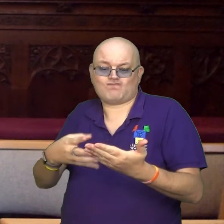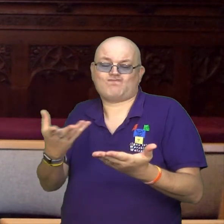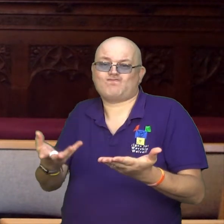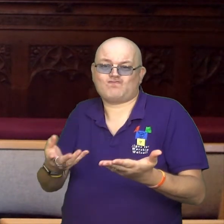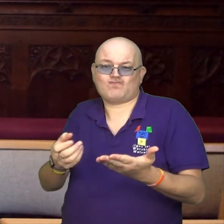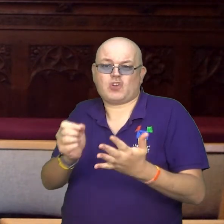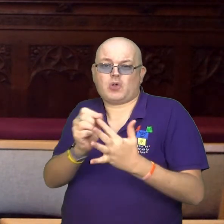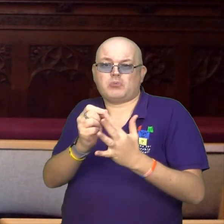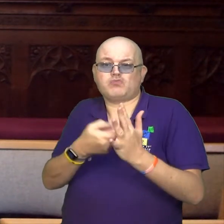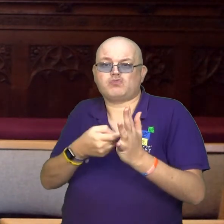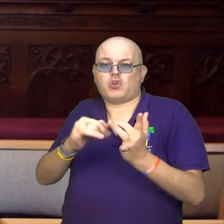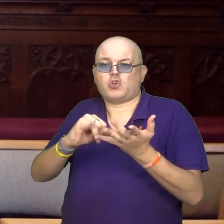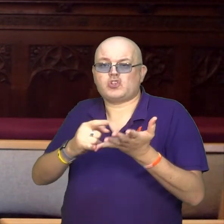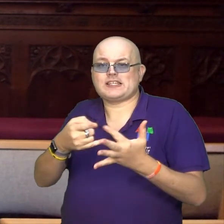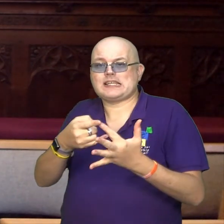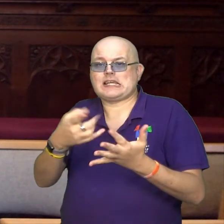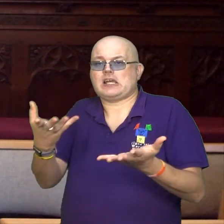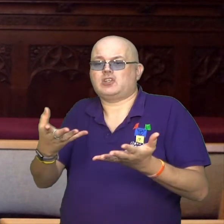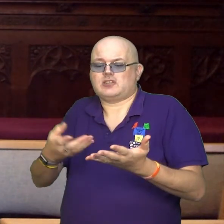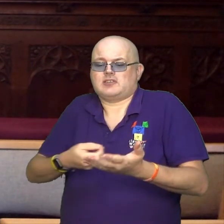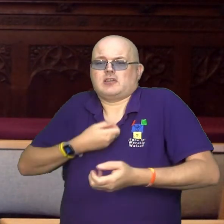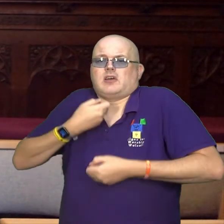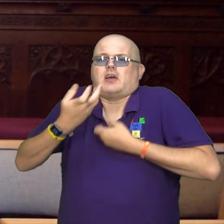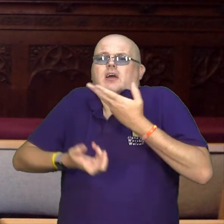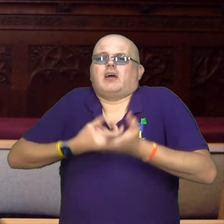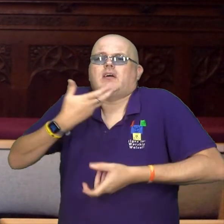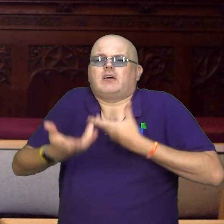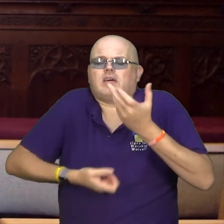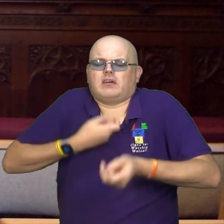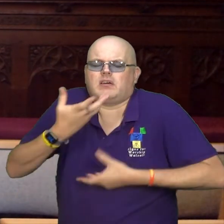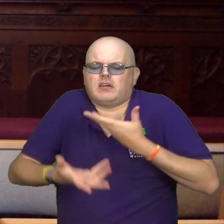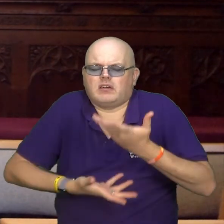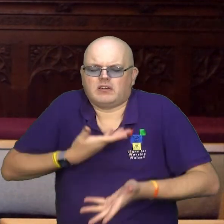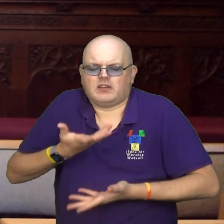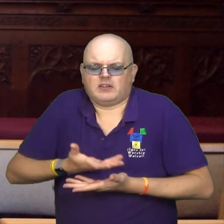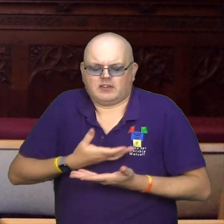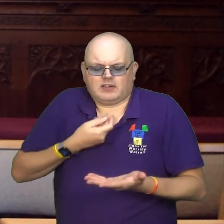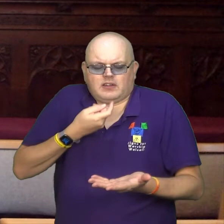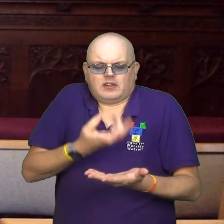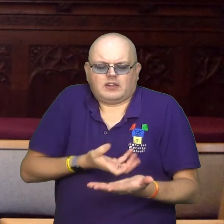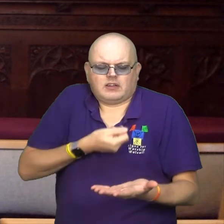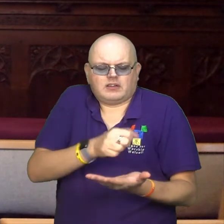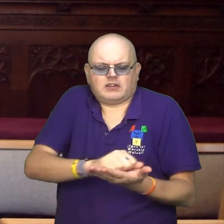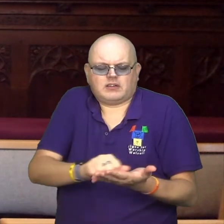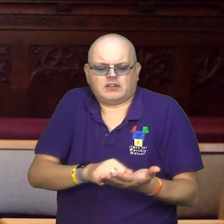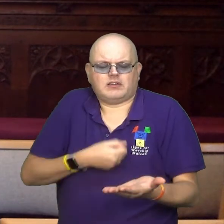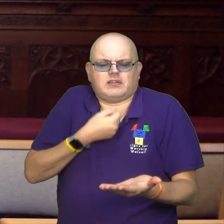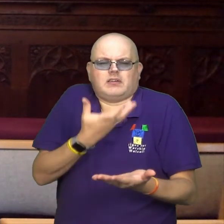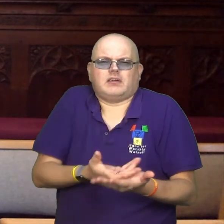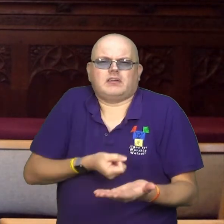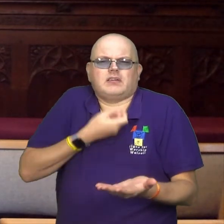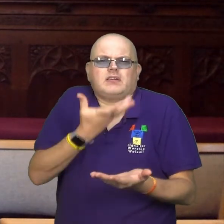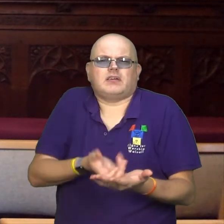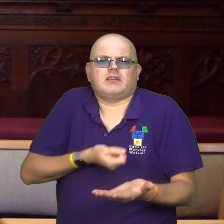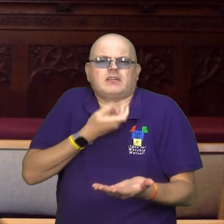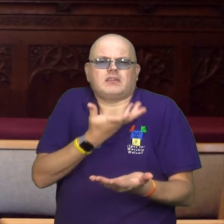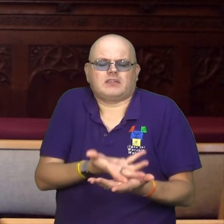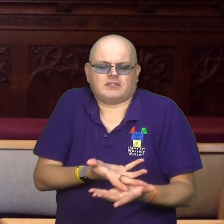as prose, as just a way of getting your feelings out by writing them on paper.